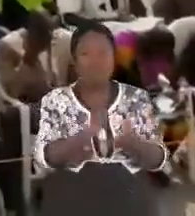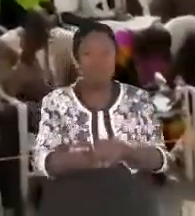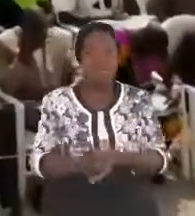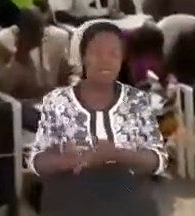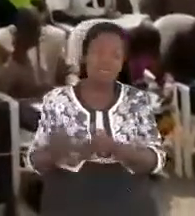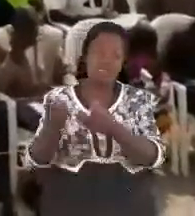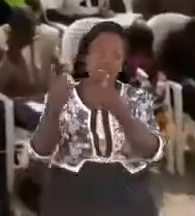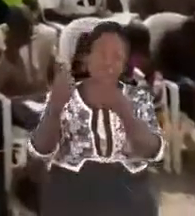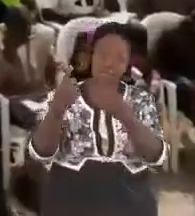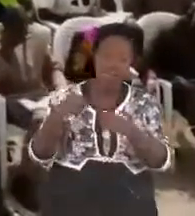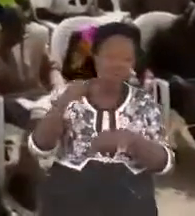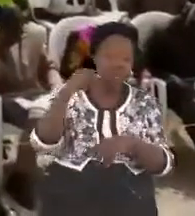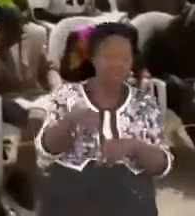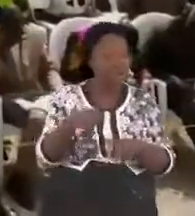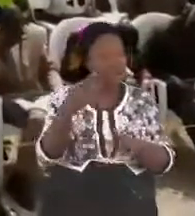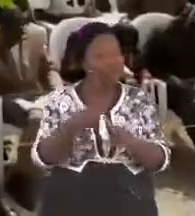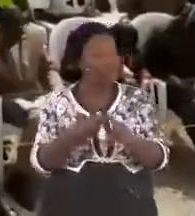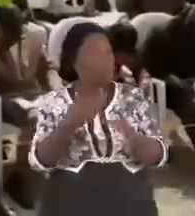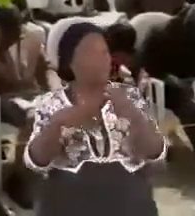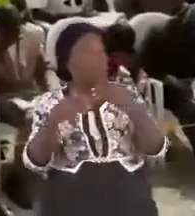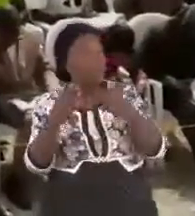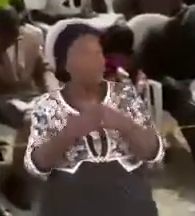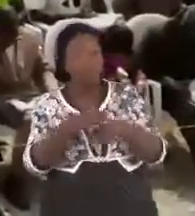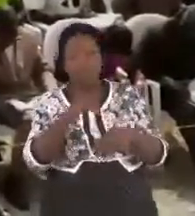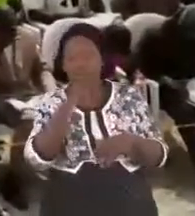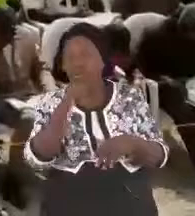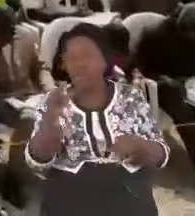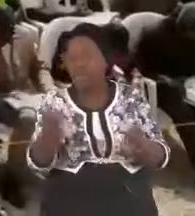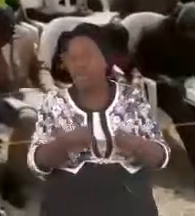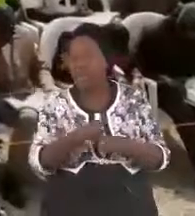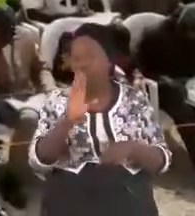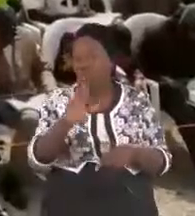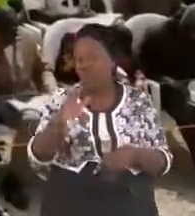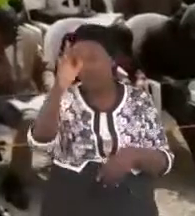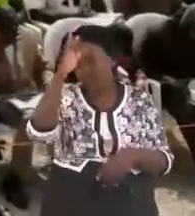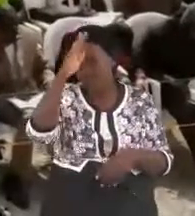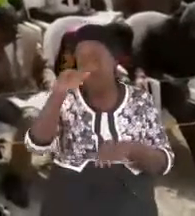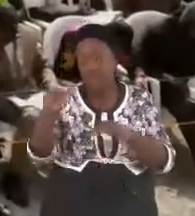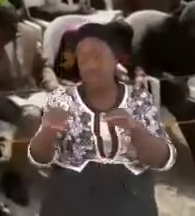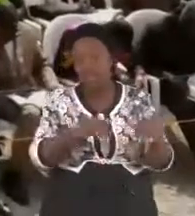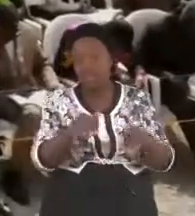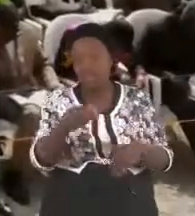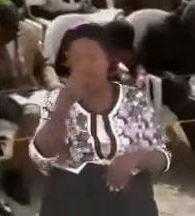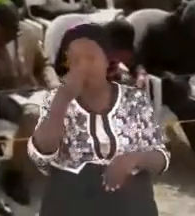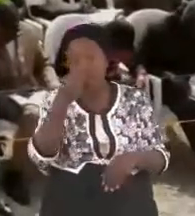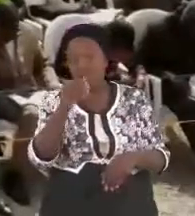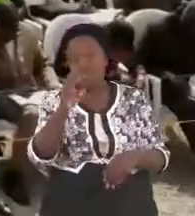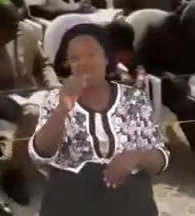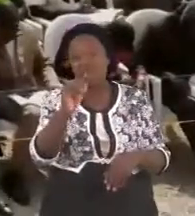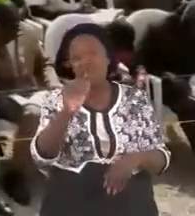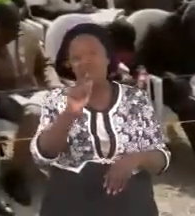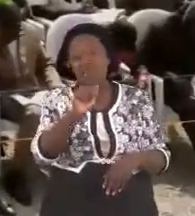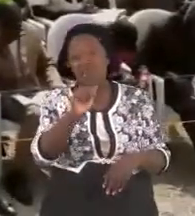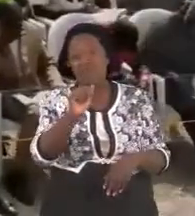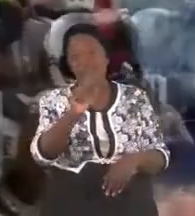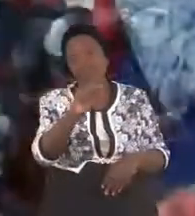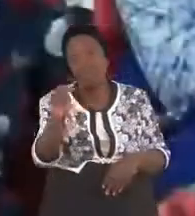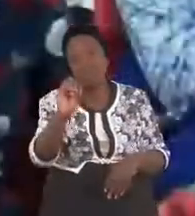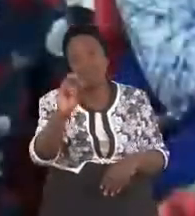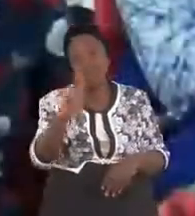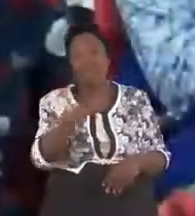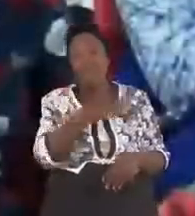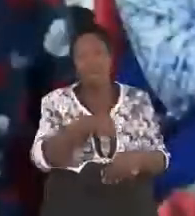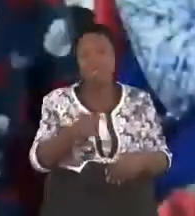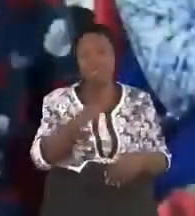down from heaven, not as your fathers did eat manna, and they are all